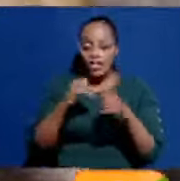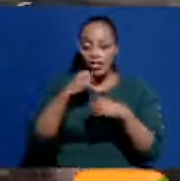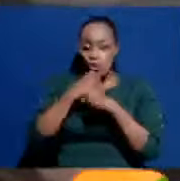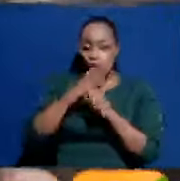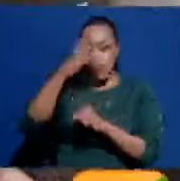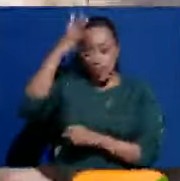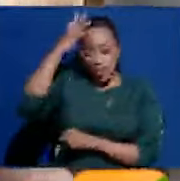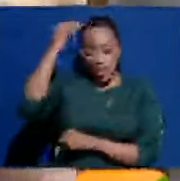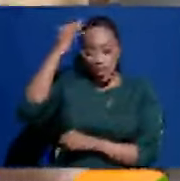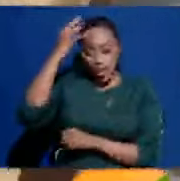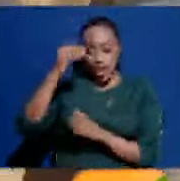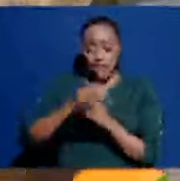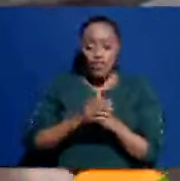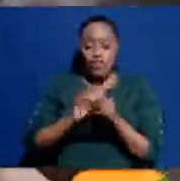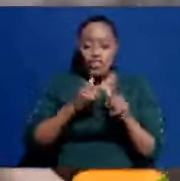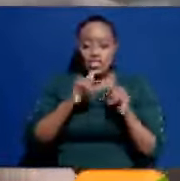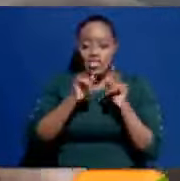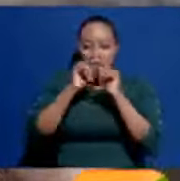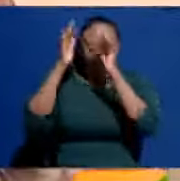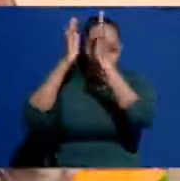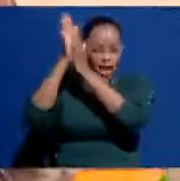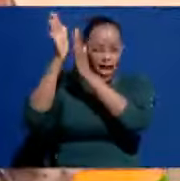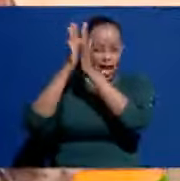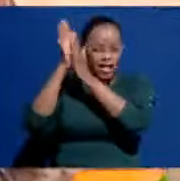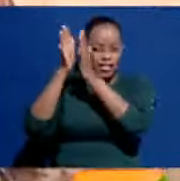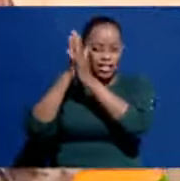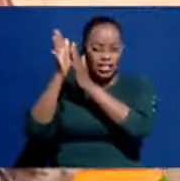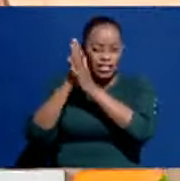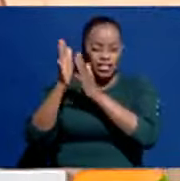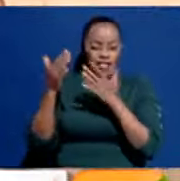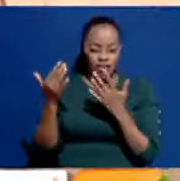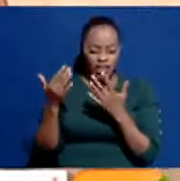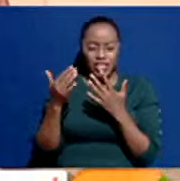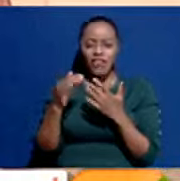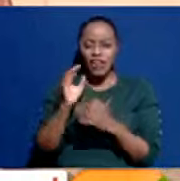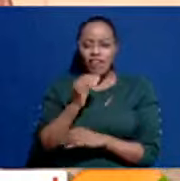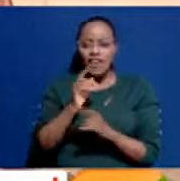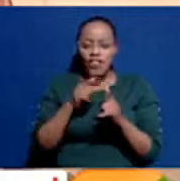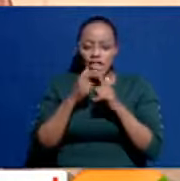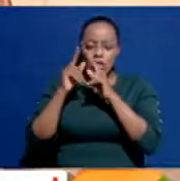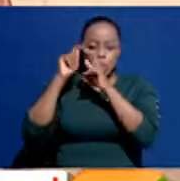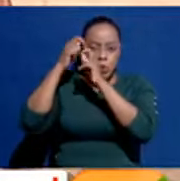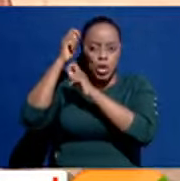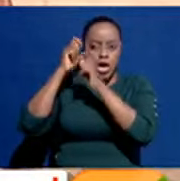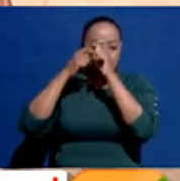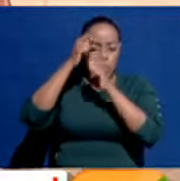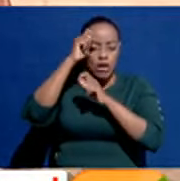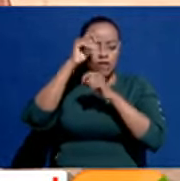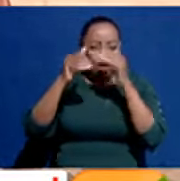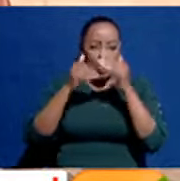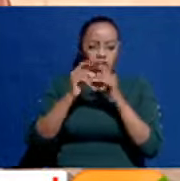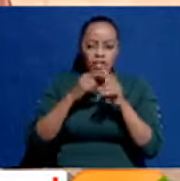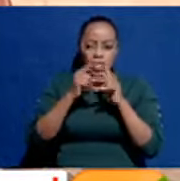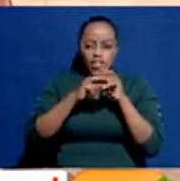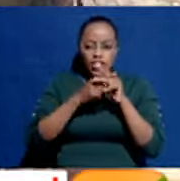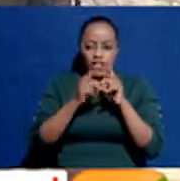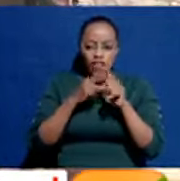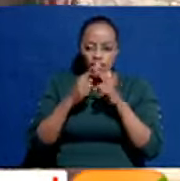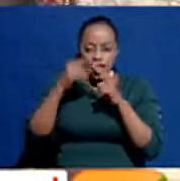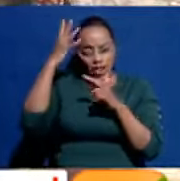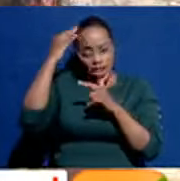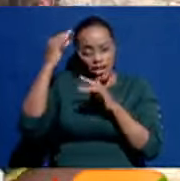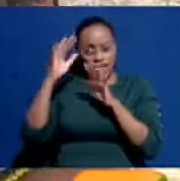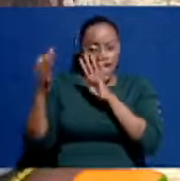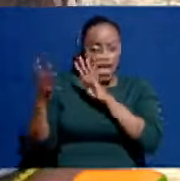Makusha yetu ngine nakaa kama rasta, ngine nakaa kama balatoli, unachona yote banatoli kwanza nyole vile yako